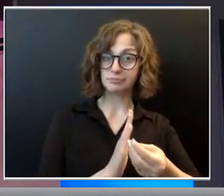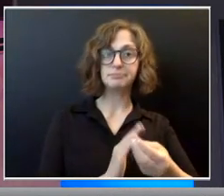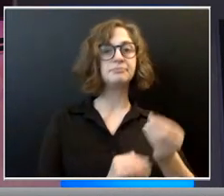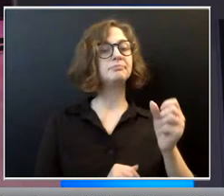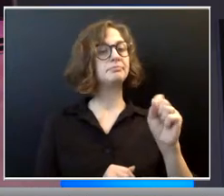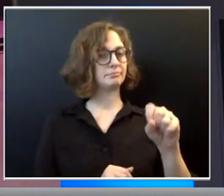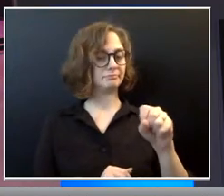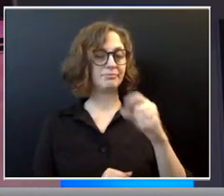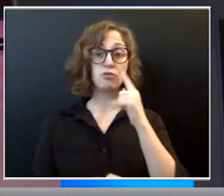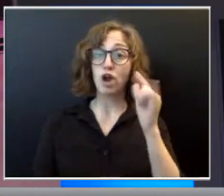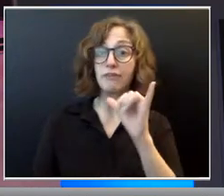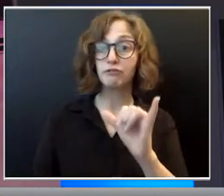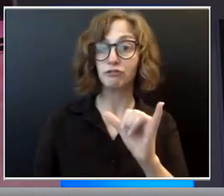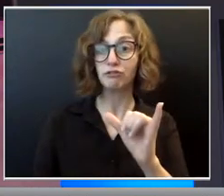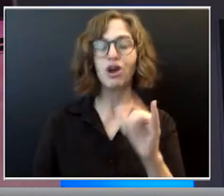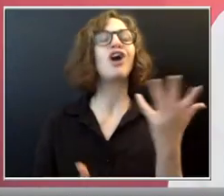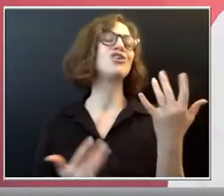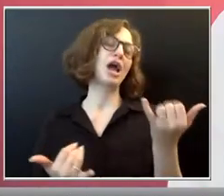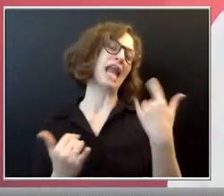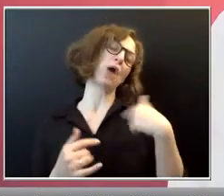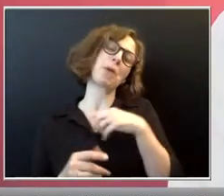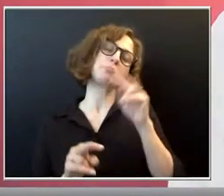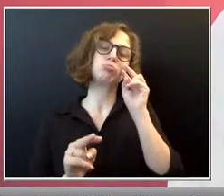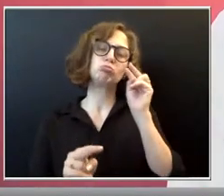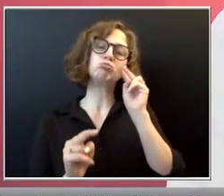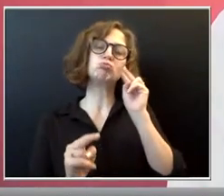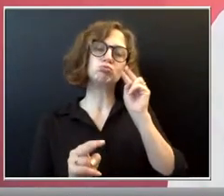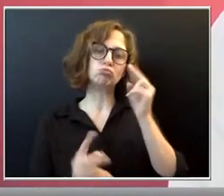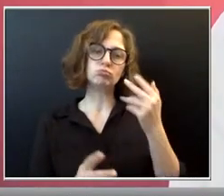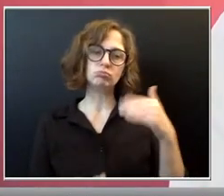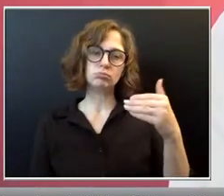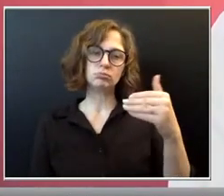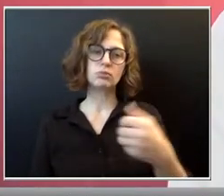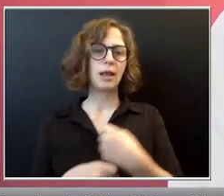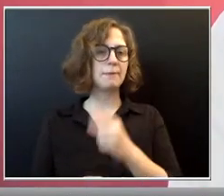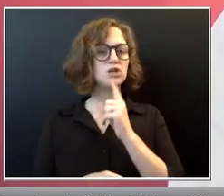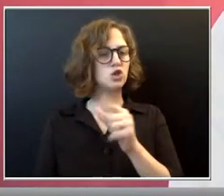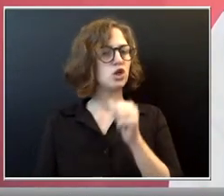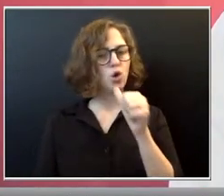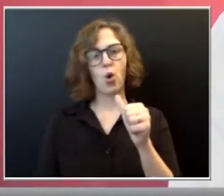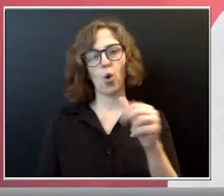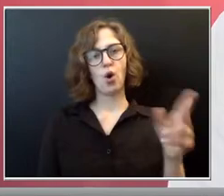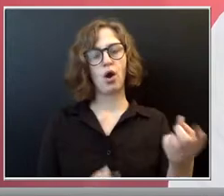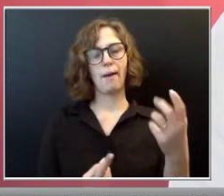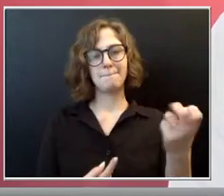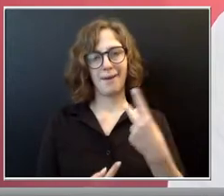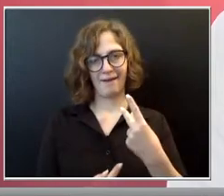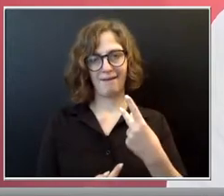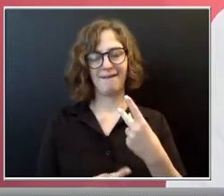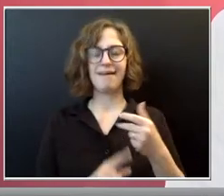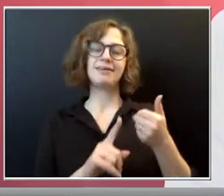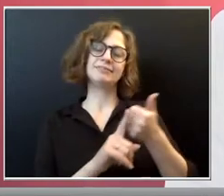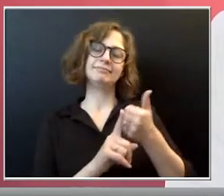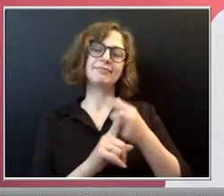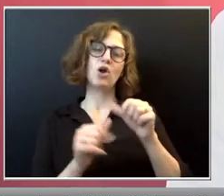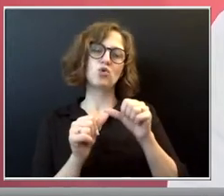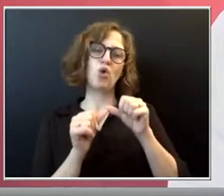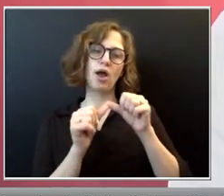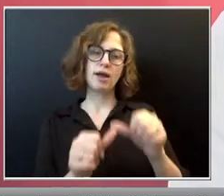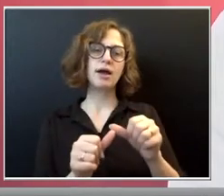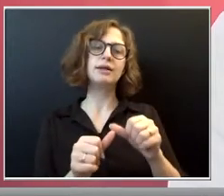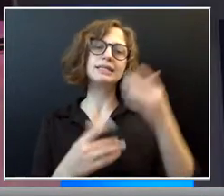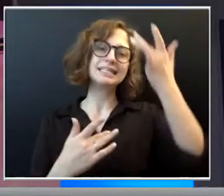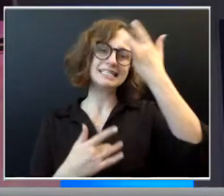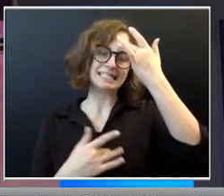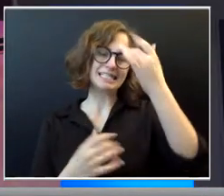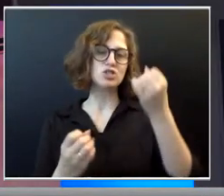surveillance basically, okay. Just regular monitoring to make sure it doesn't come back. It is a chronic disease, so it does require long-term follow-up, but so far she's just doing